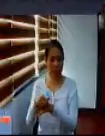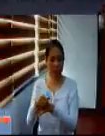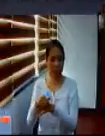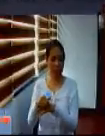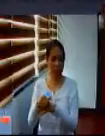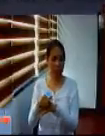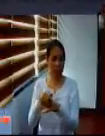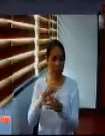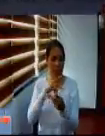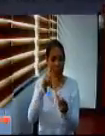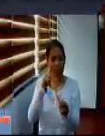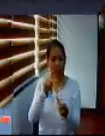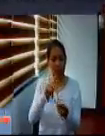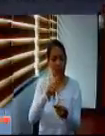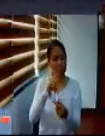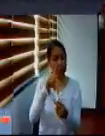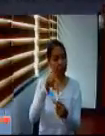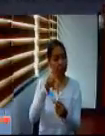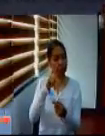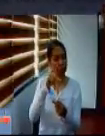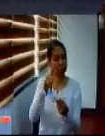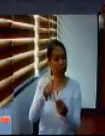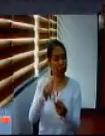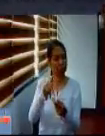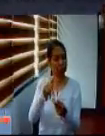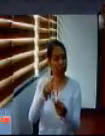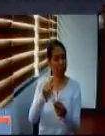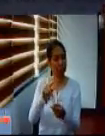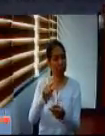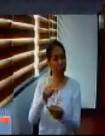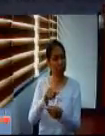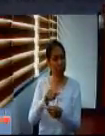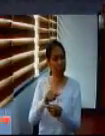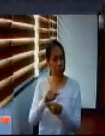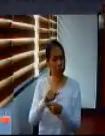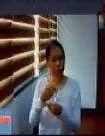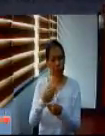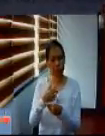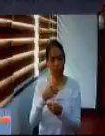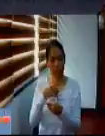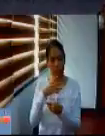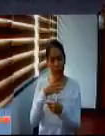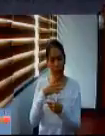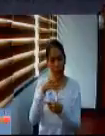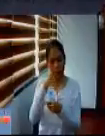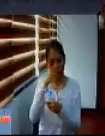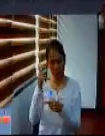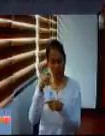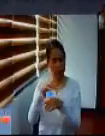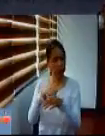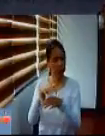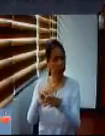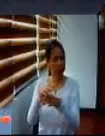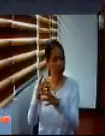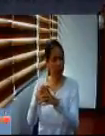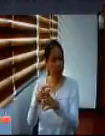the agriculture and fisheries sector. Of course, I'll speak the fisheries part because my colleague from the Bureau of Fisheries and Aquatic